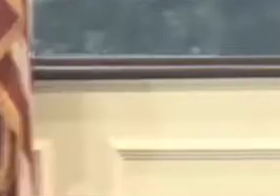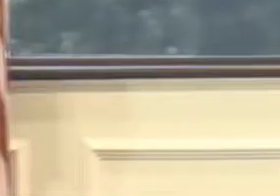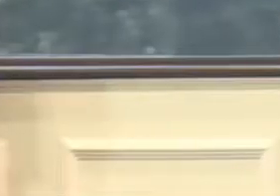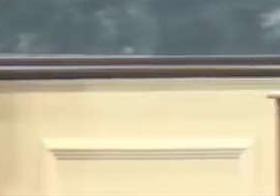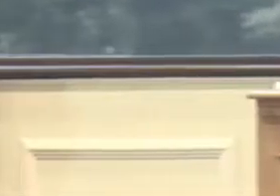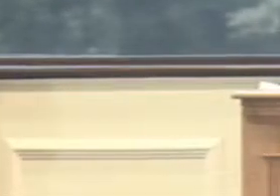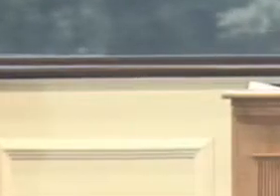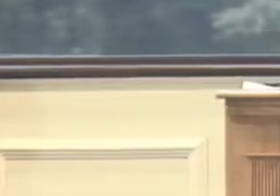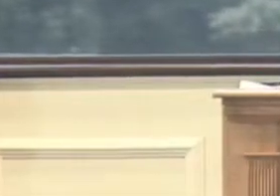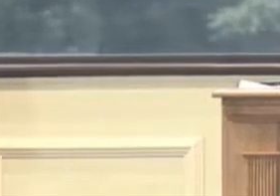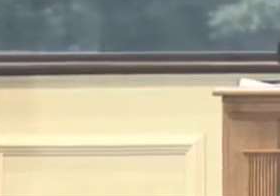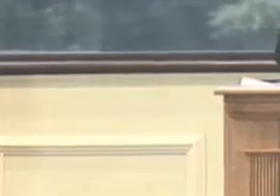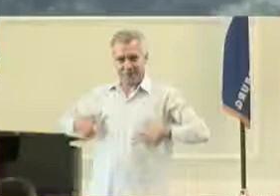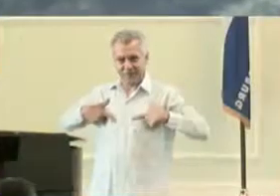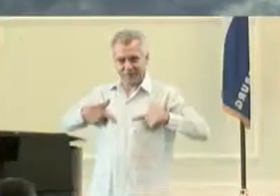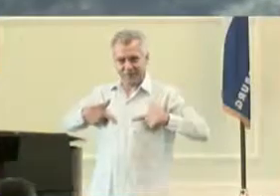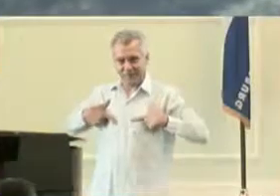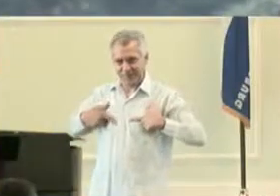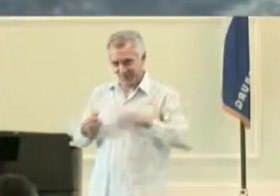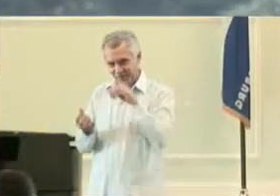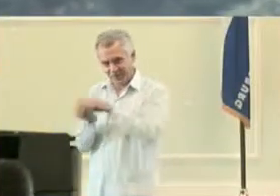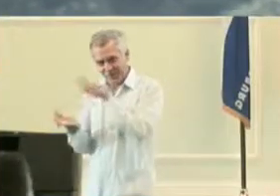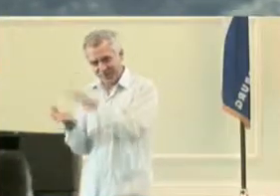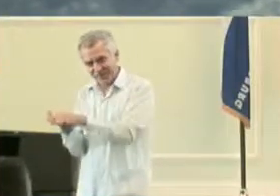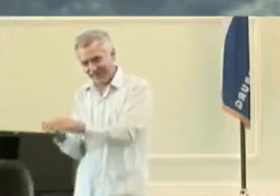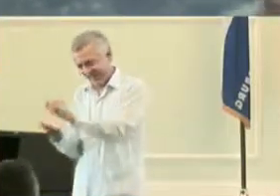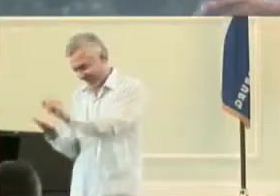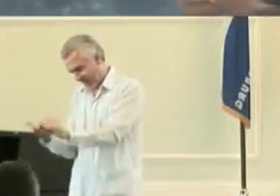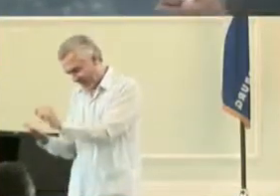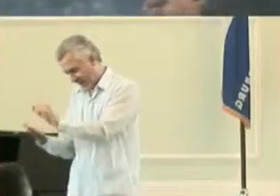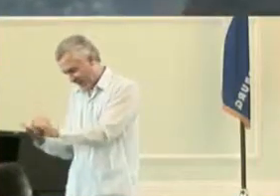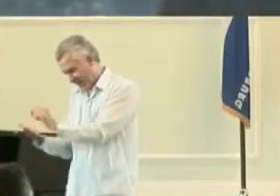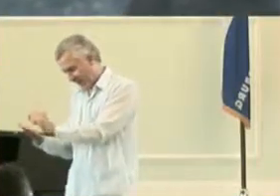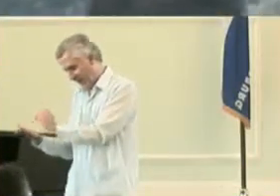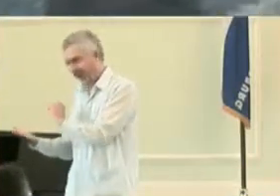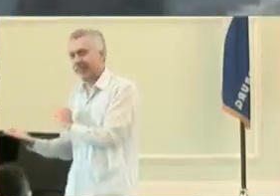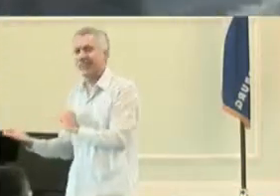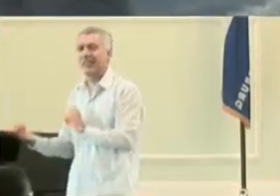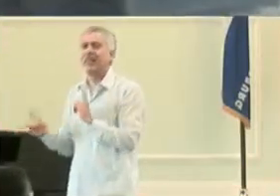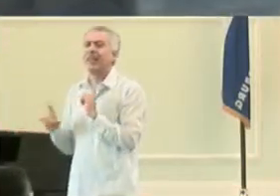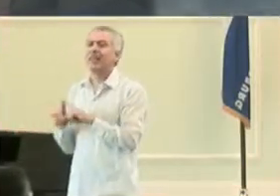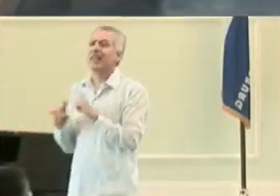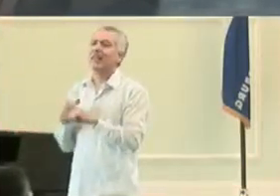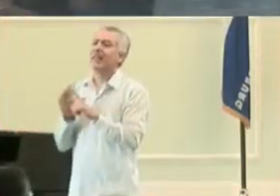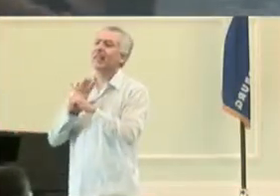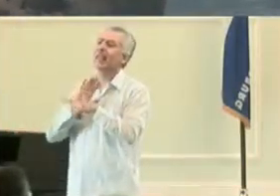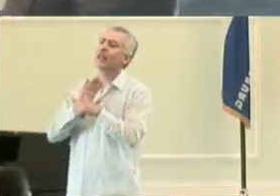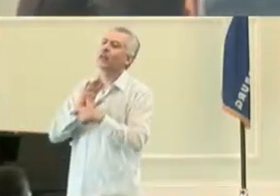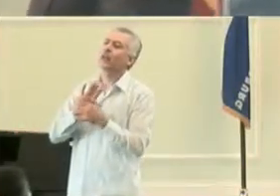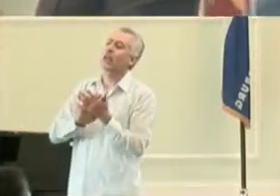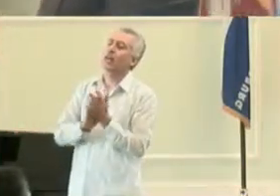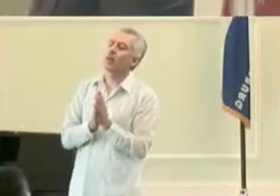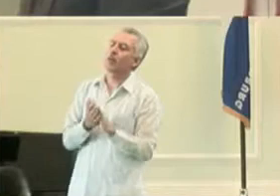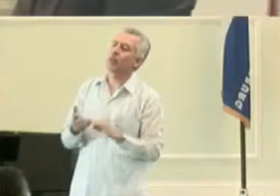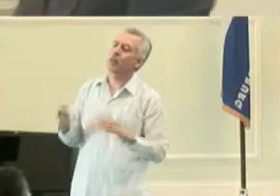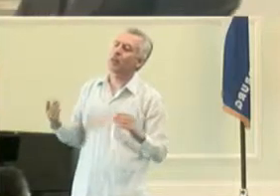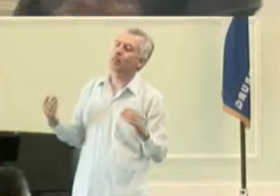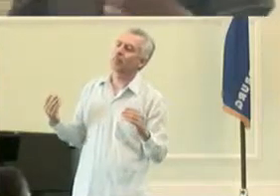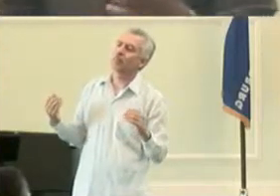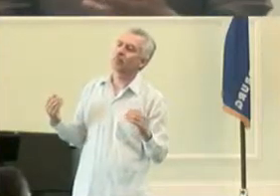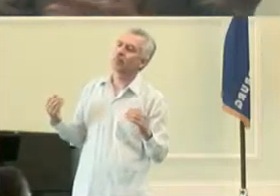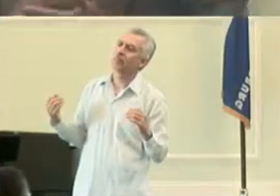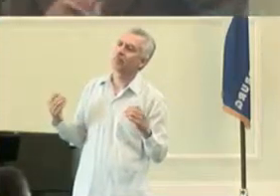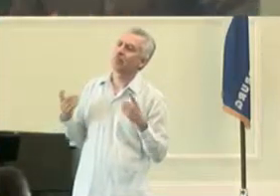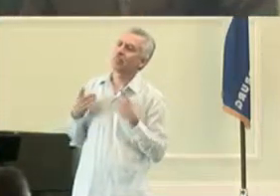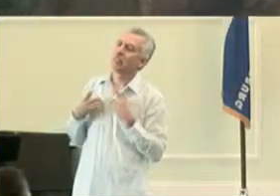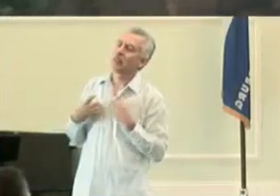at different times in my life. And whenever I was discouraged or I faced a crisis in my life,